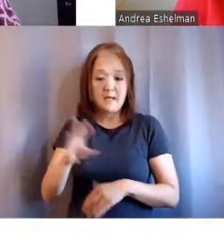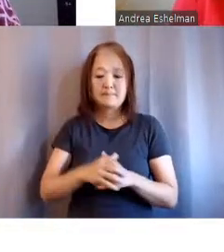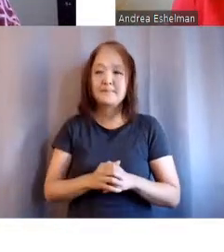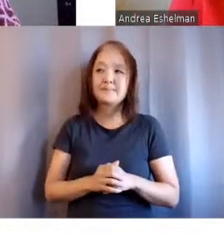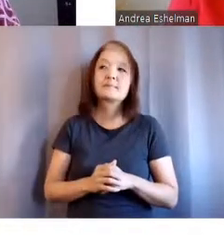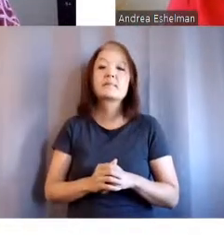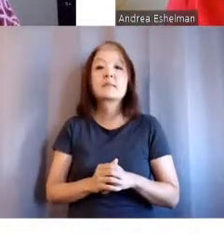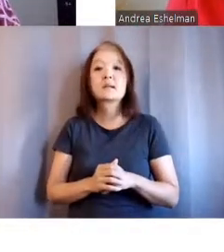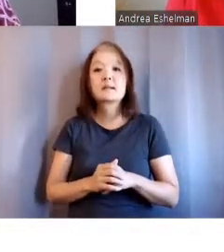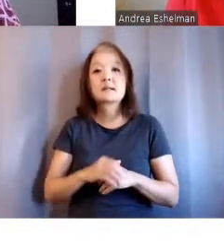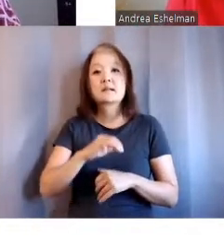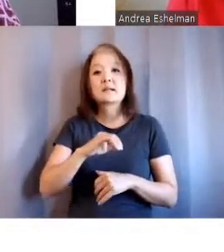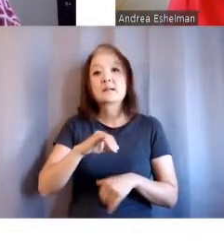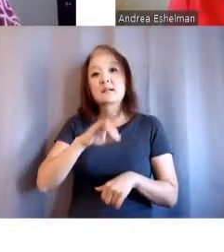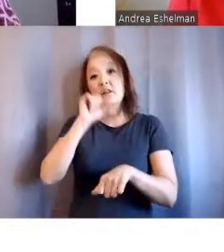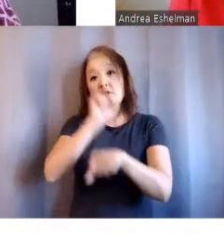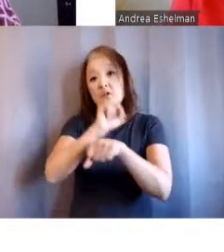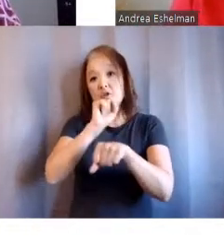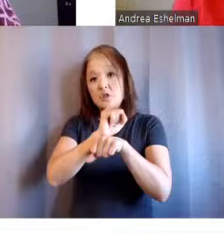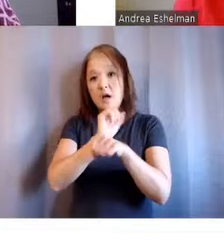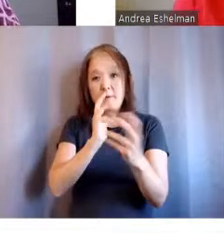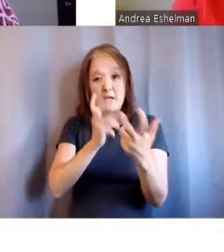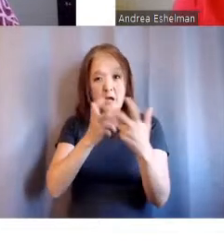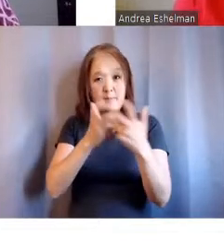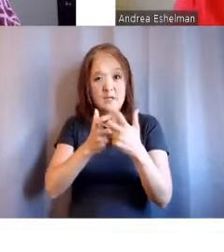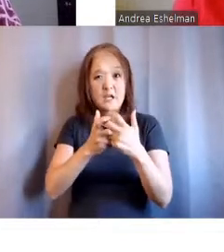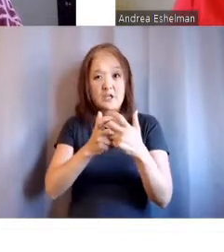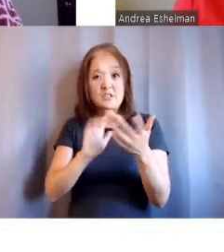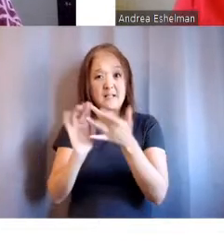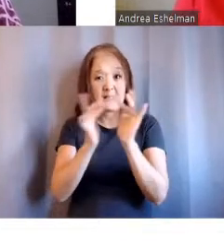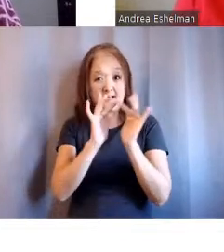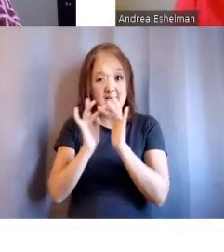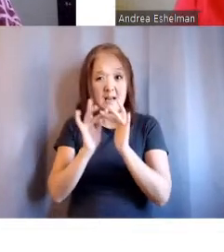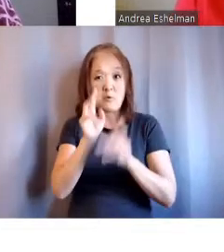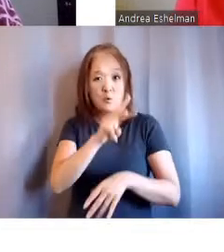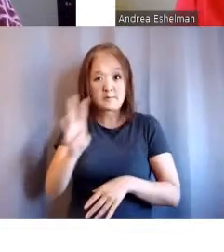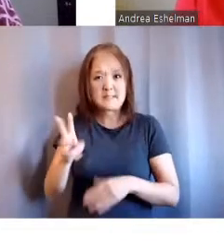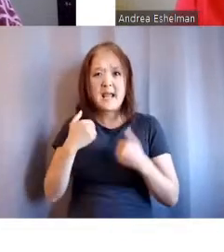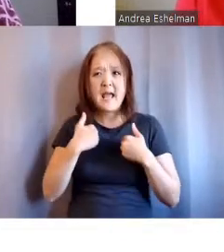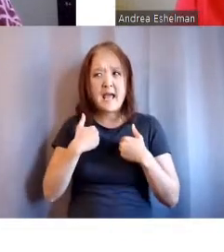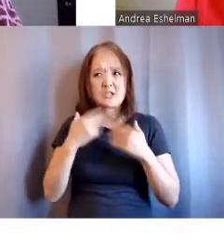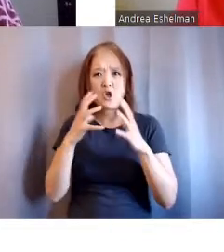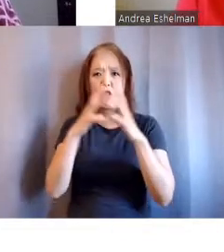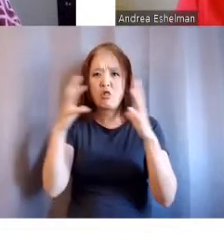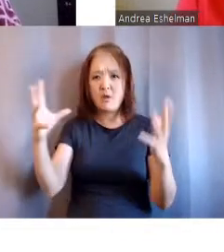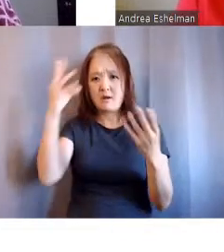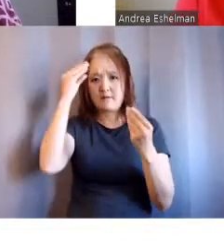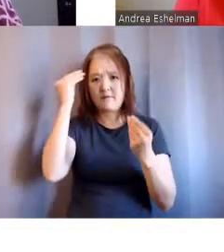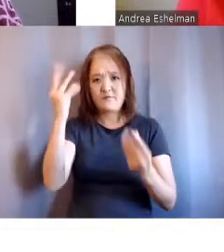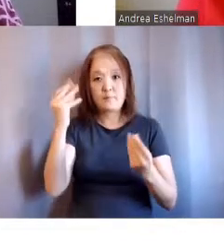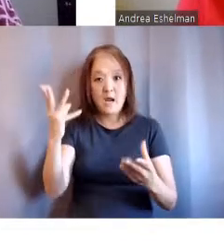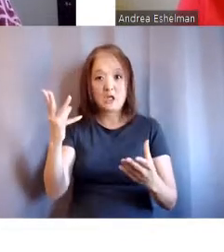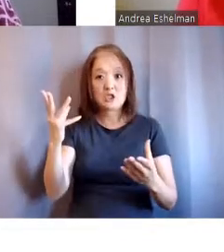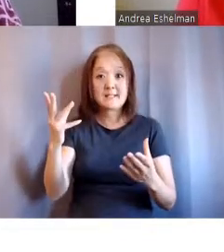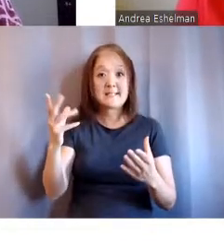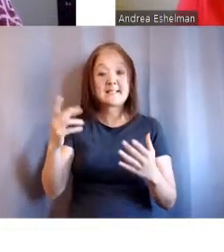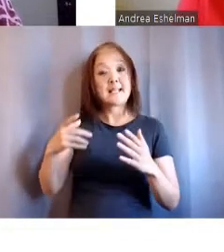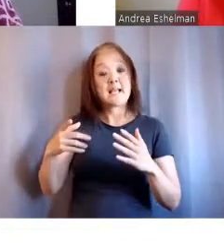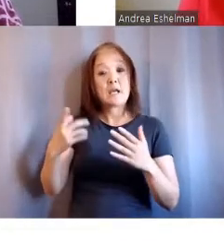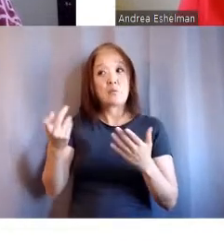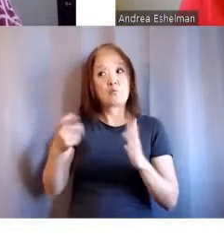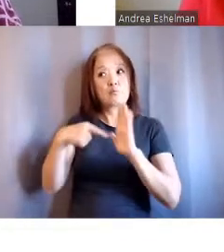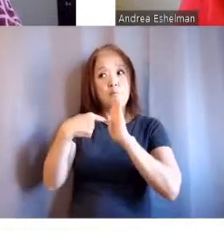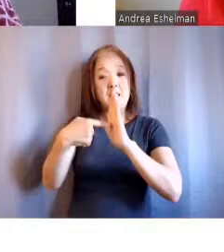The JAN site, the Job Accommodation Network site, actually has extensive information, and what they indicate,